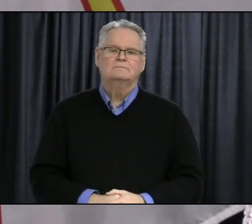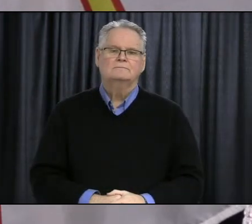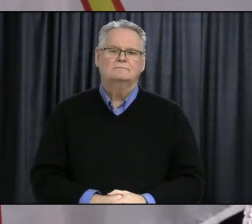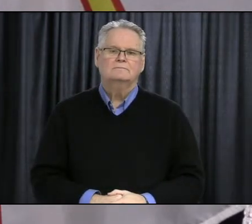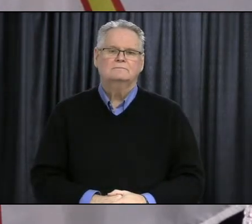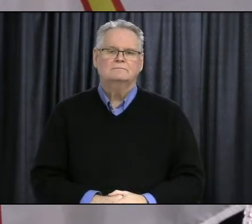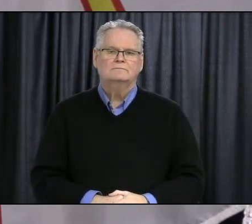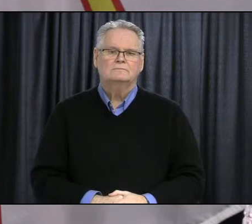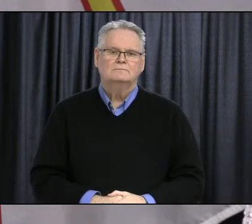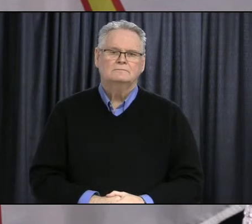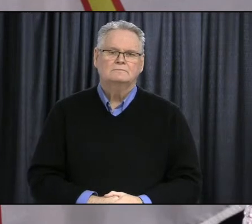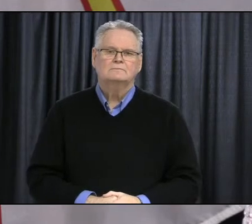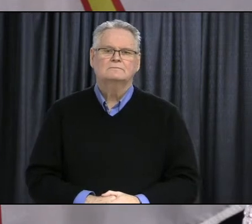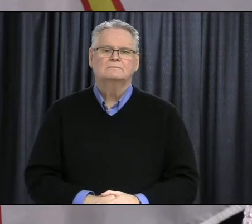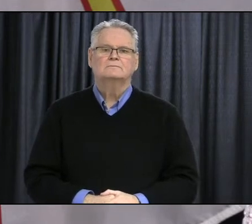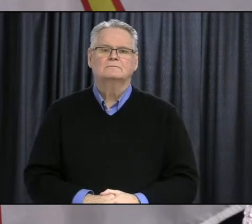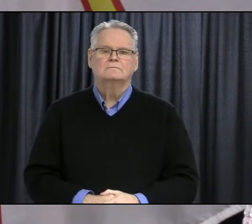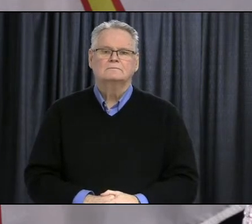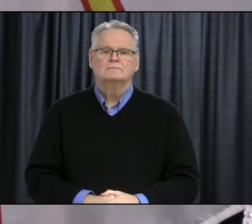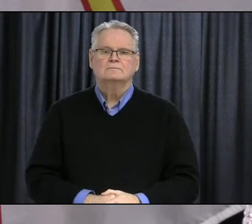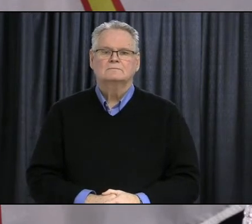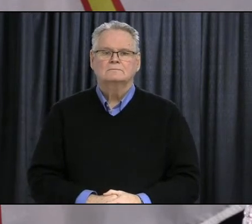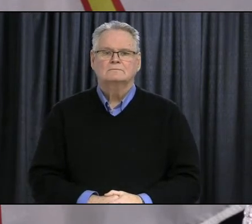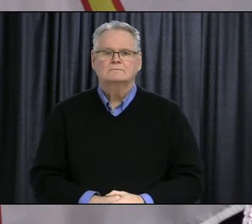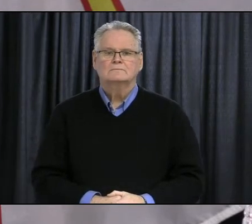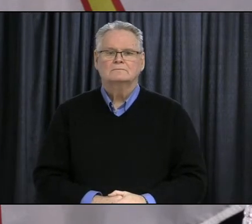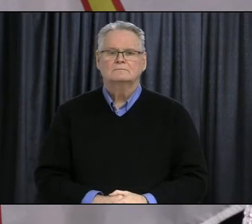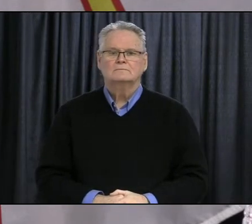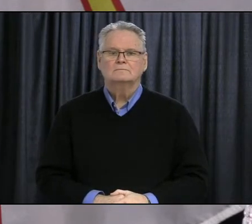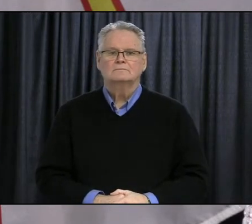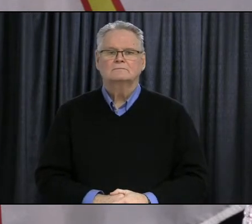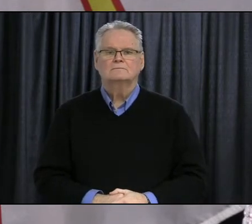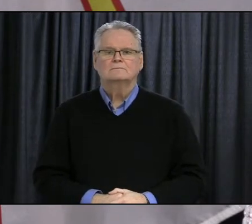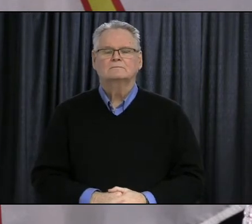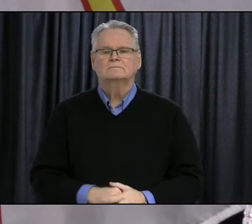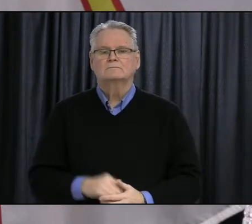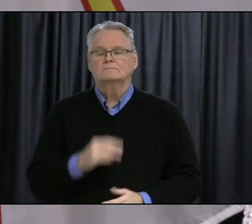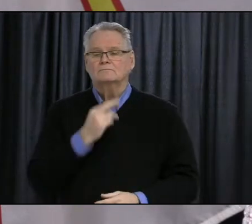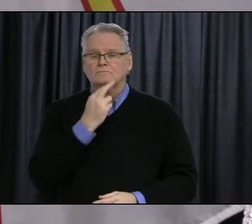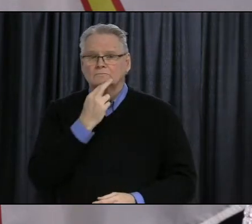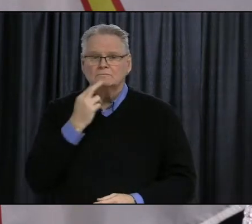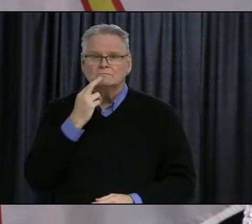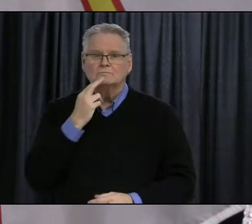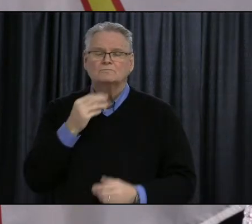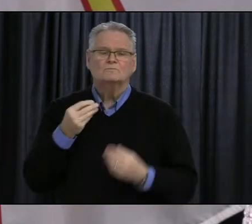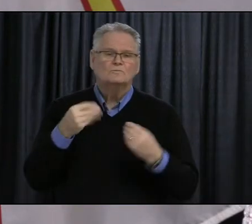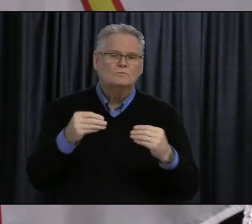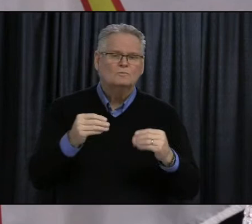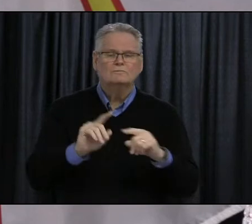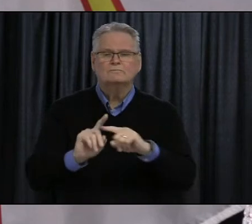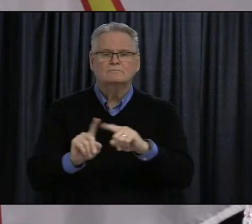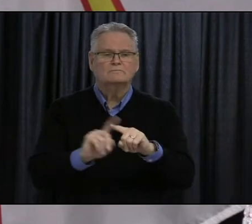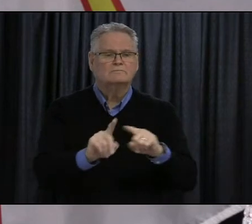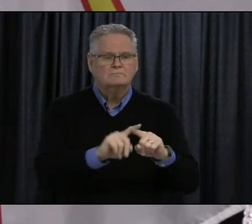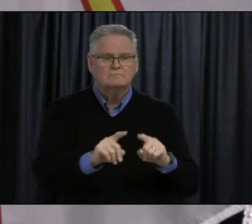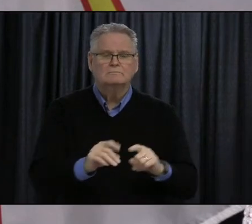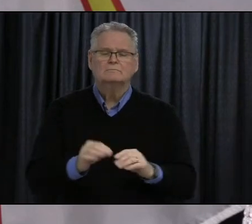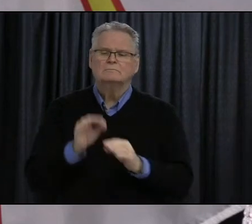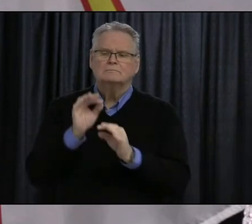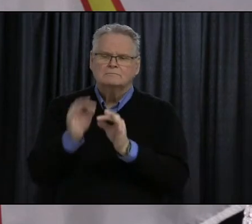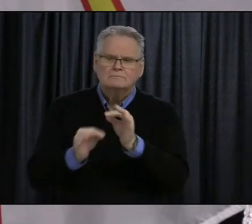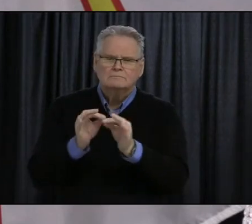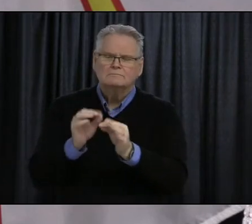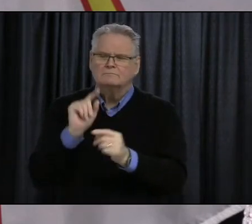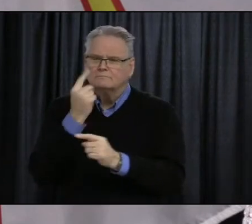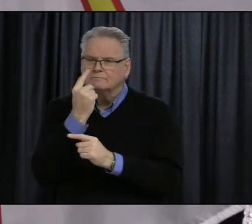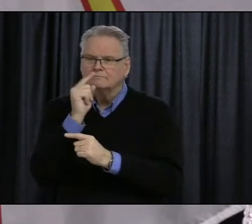COVID-19. While all tested have been negative to date, individuals who have been exposed to a case will still need to self-isolate